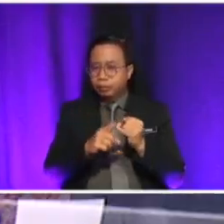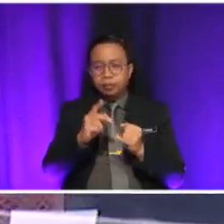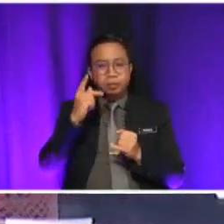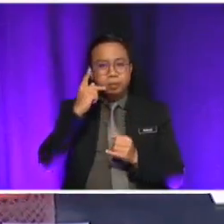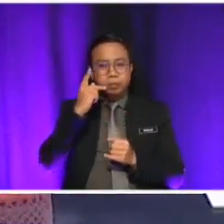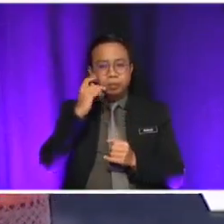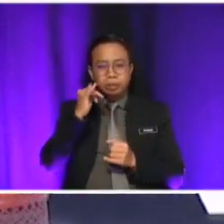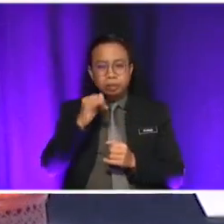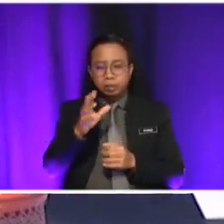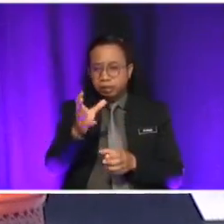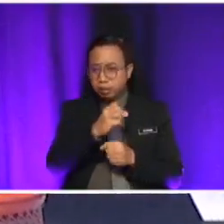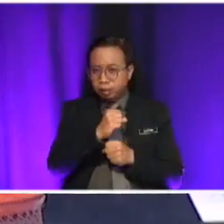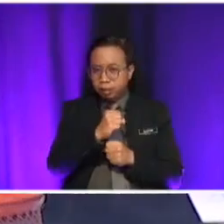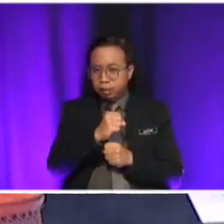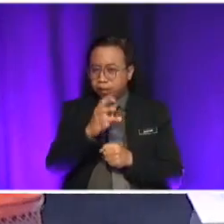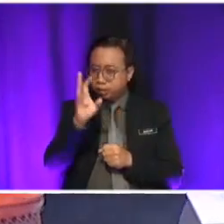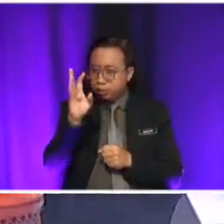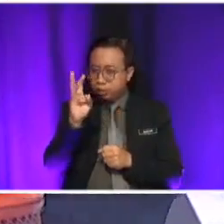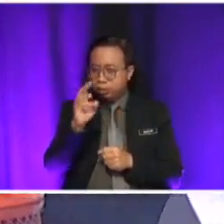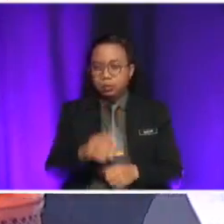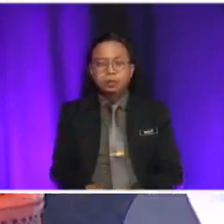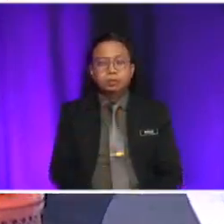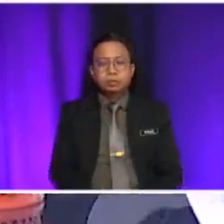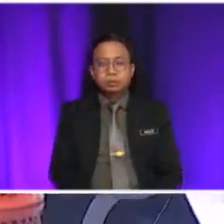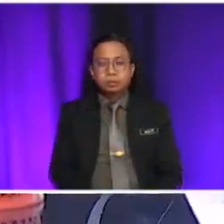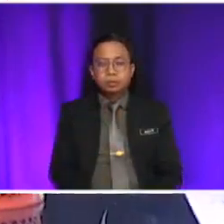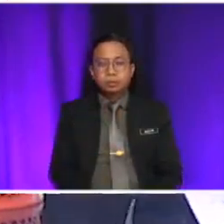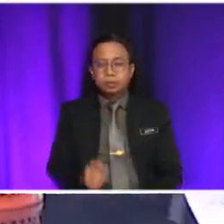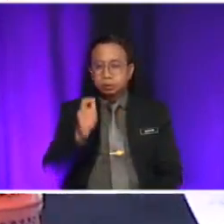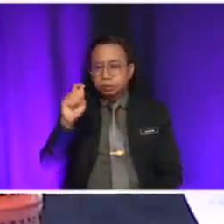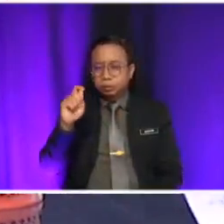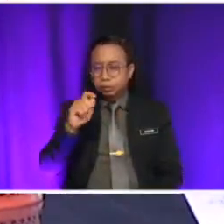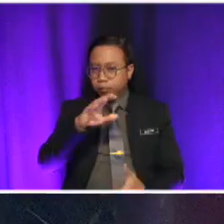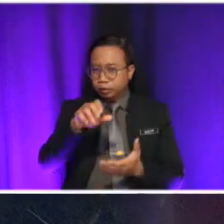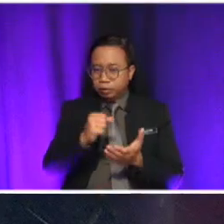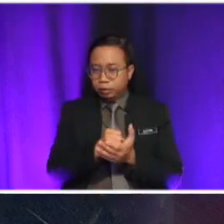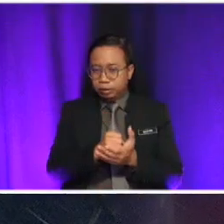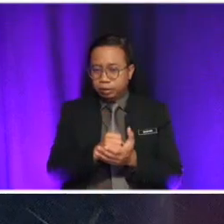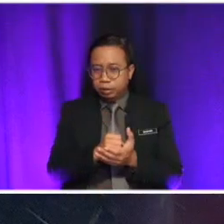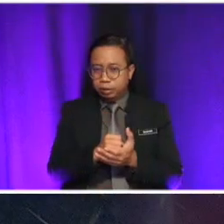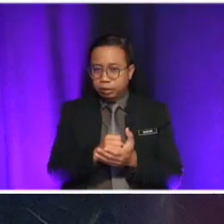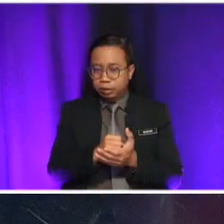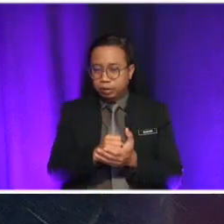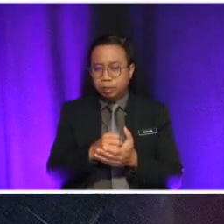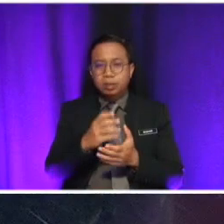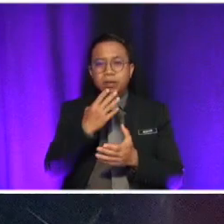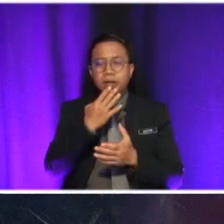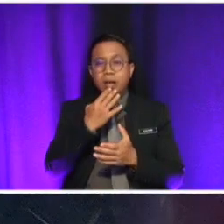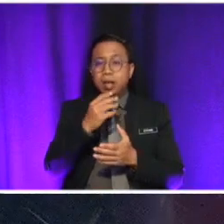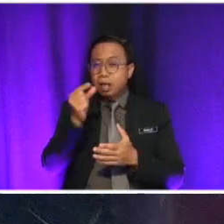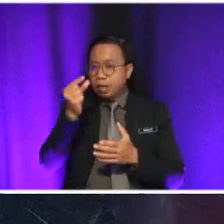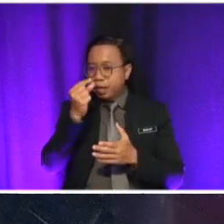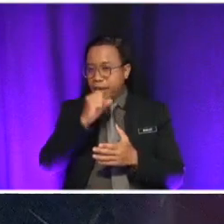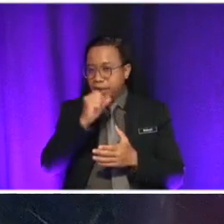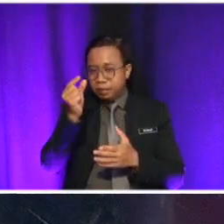Puyi gets 6 as well. Okay, 6. So the person who got the highest number of colored ice cream sticks